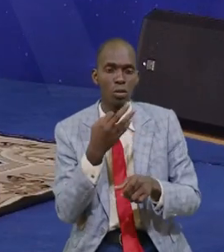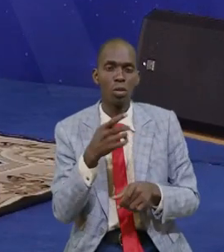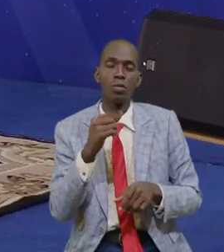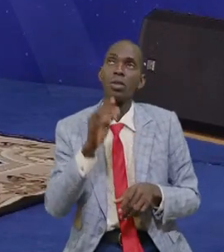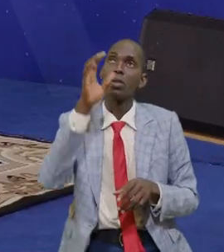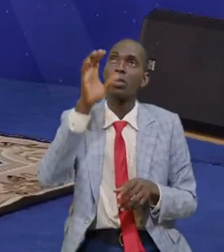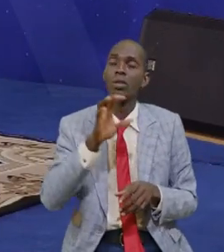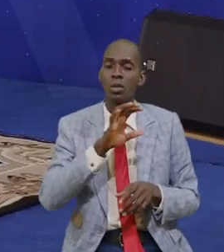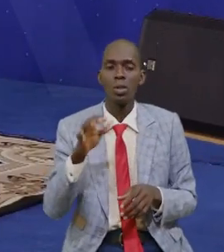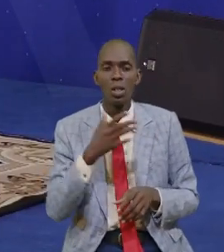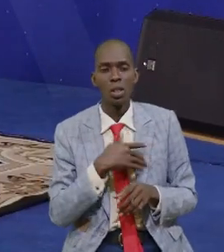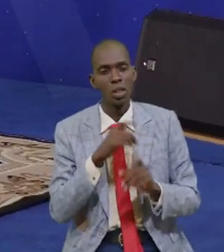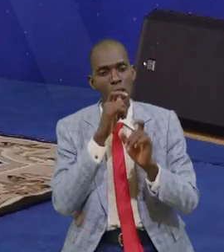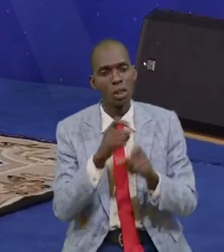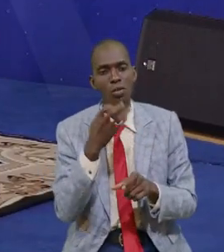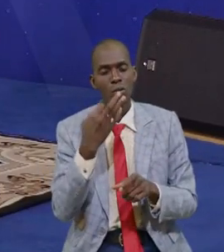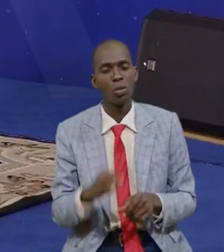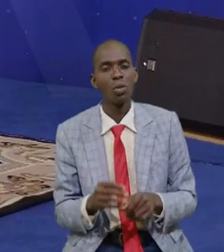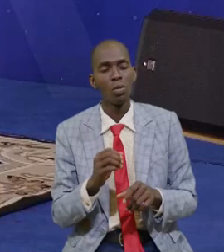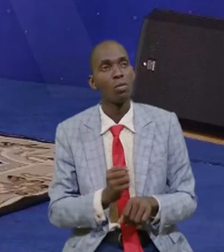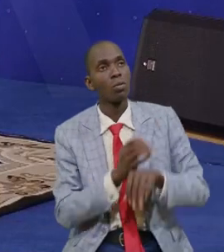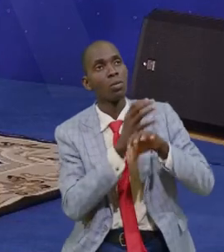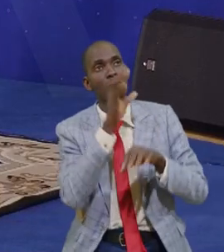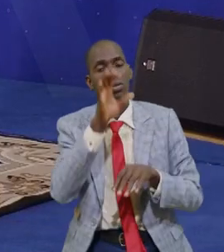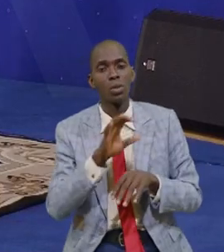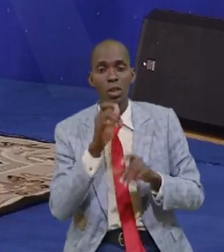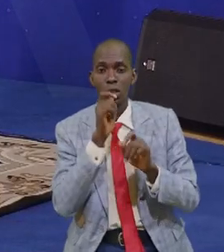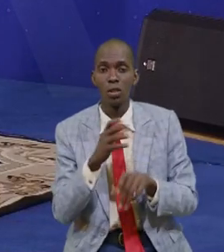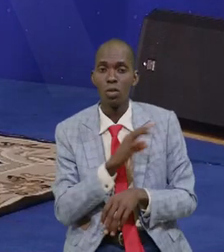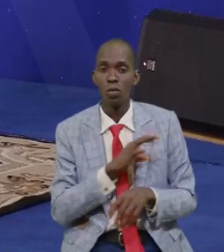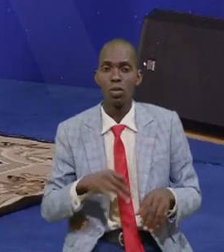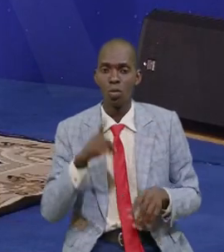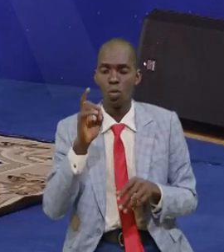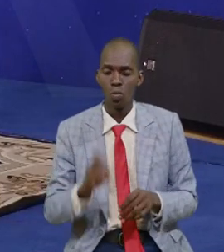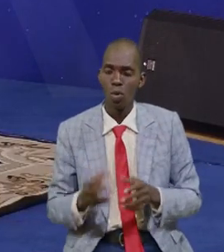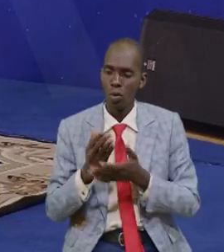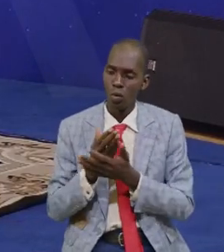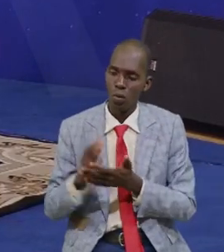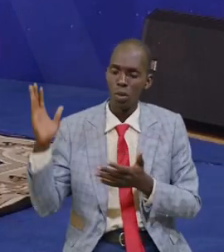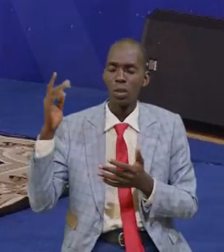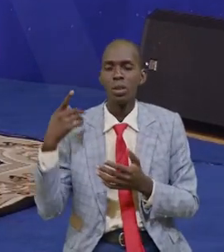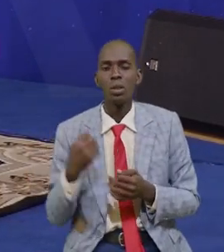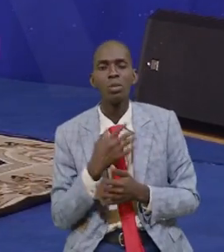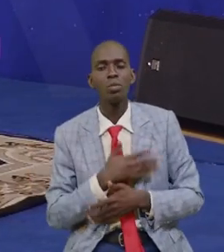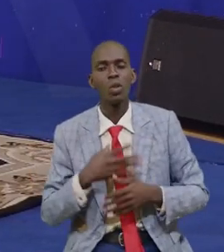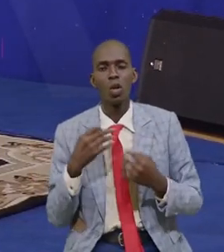provision of Calvary, the provision of Christ, you have to abandon the pleasures of sin.